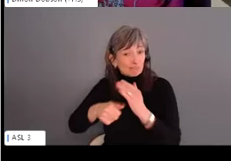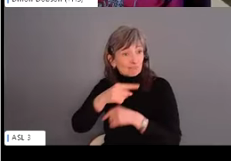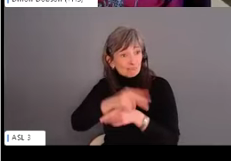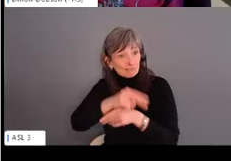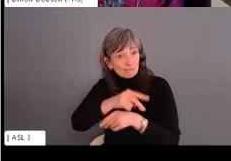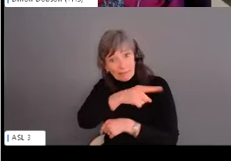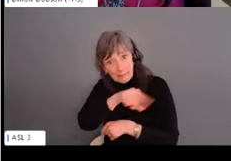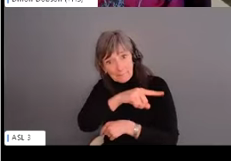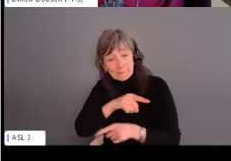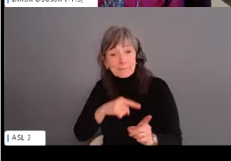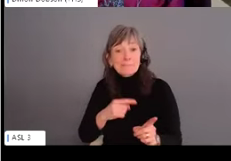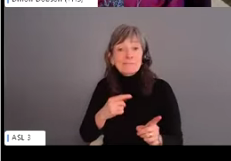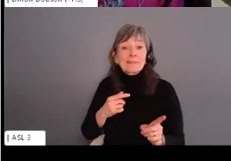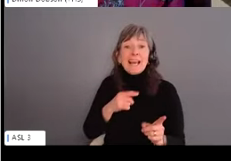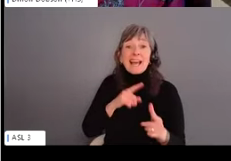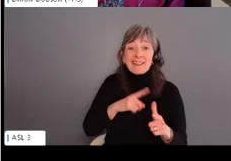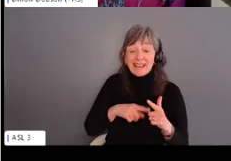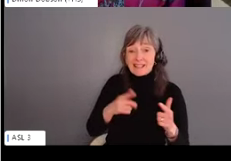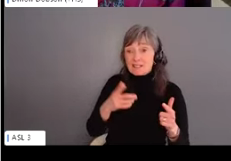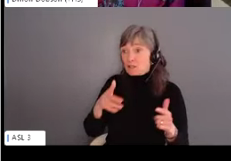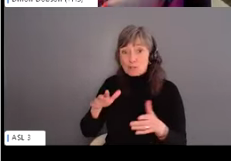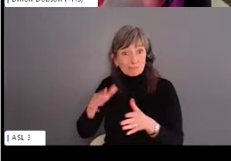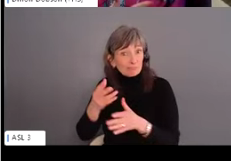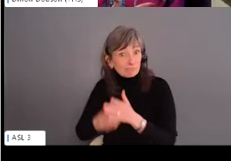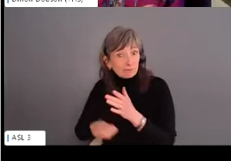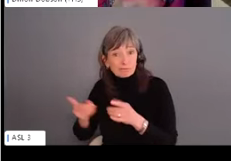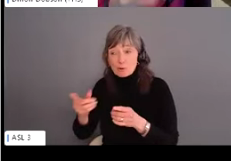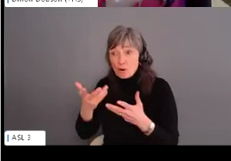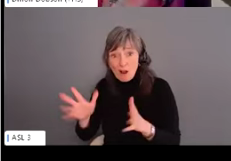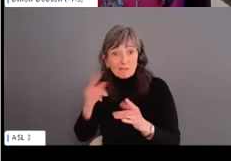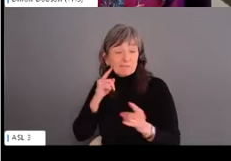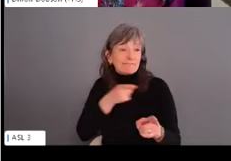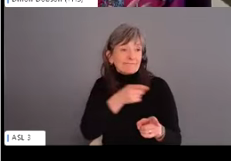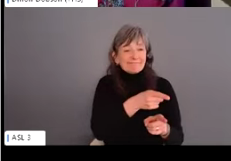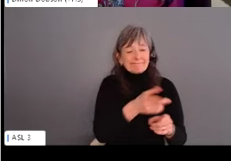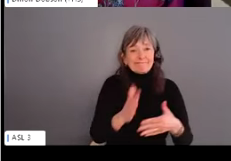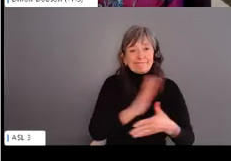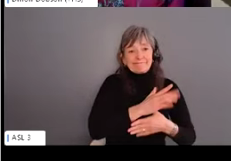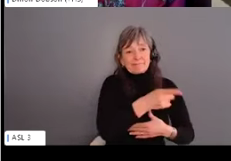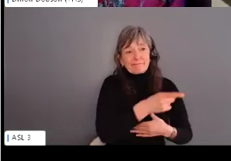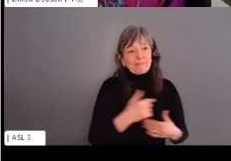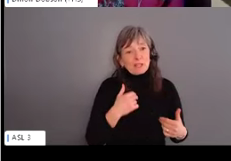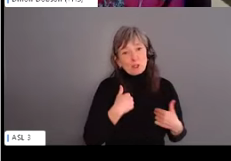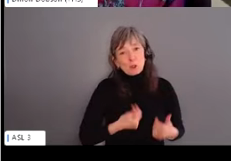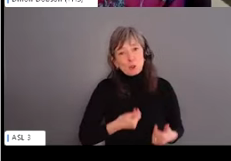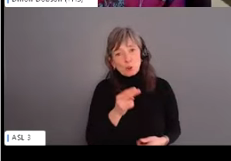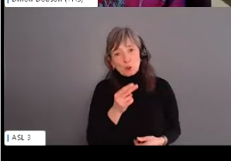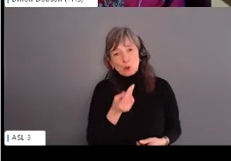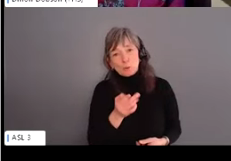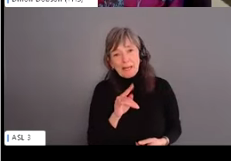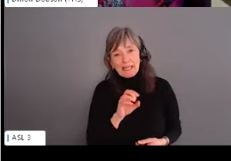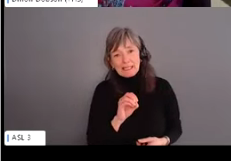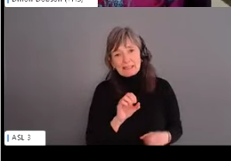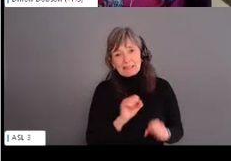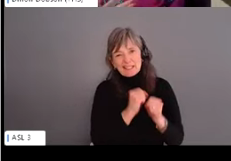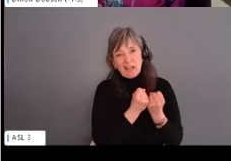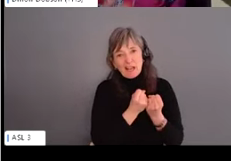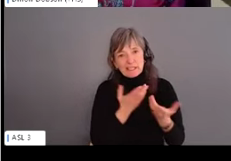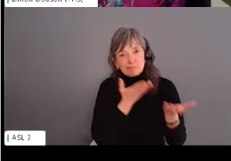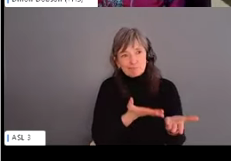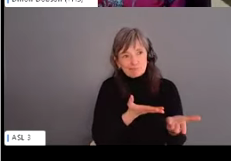were experiencing unsheltered homelessness, and this was their primary family member that they brought